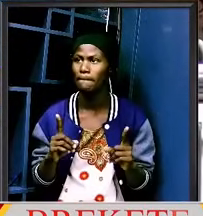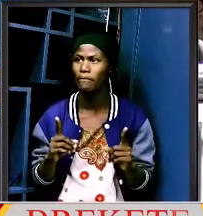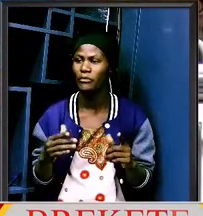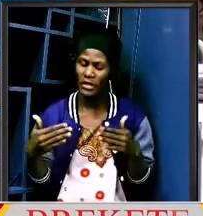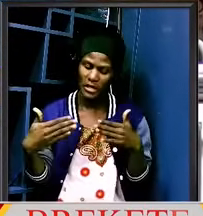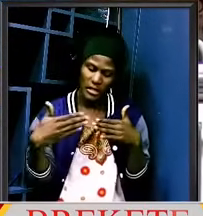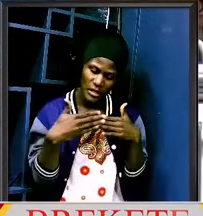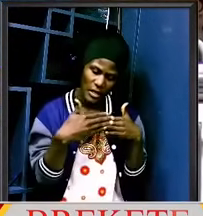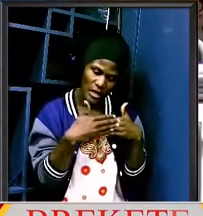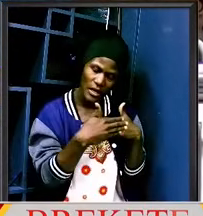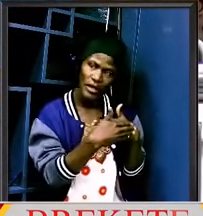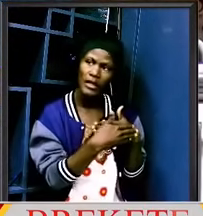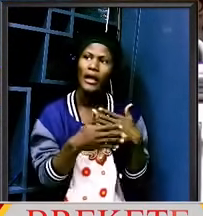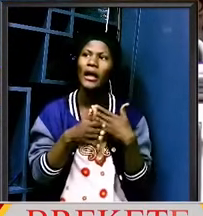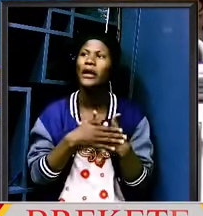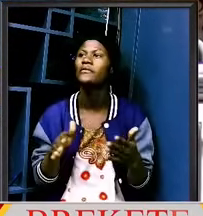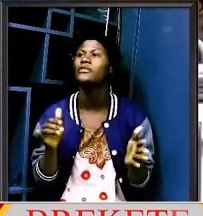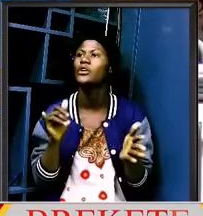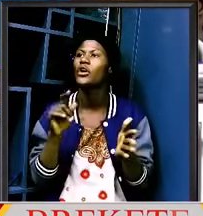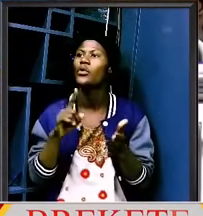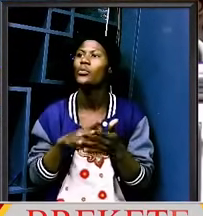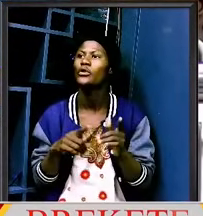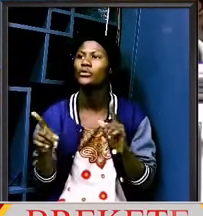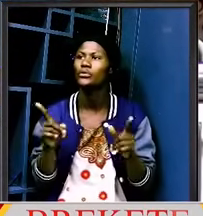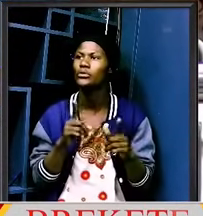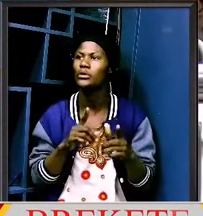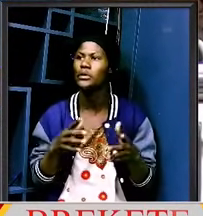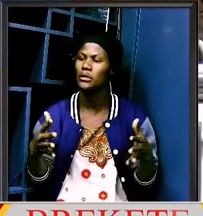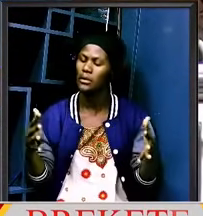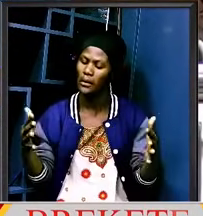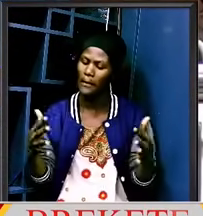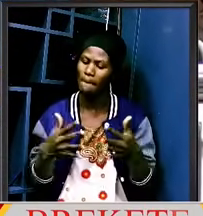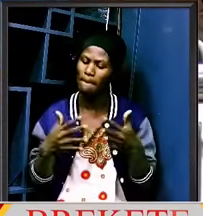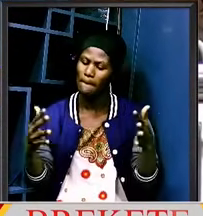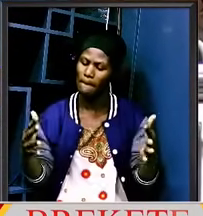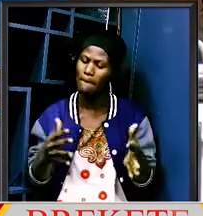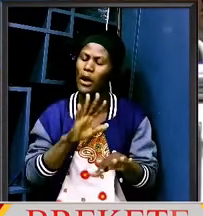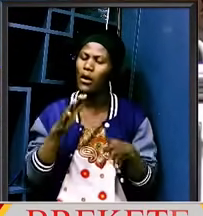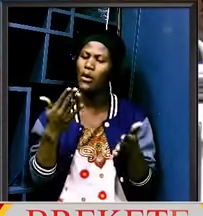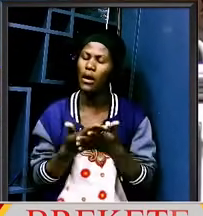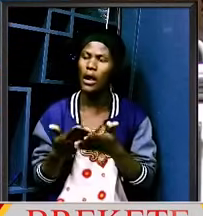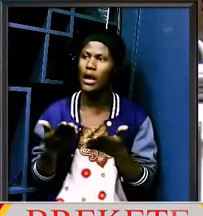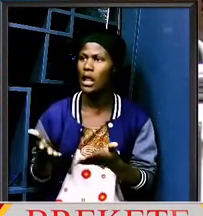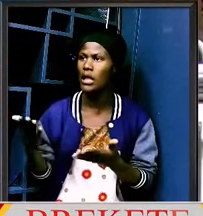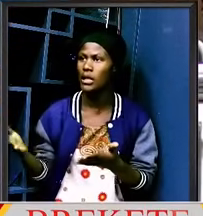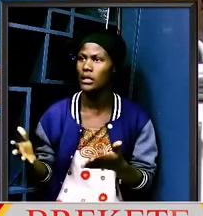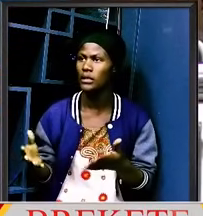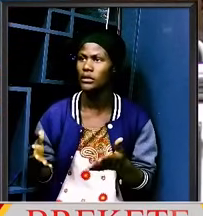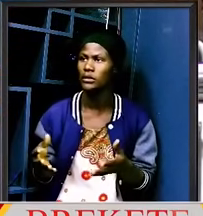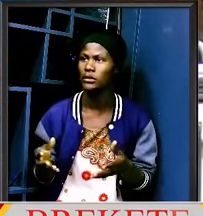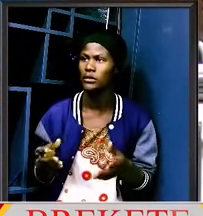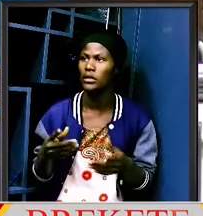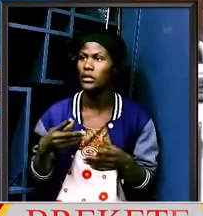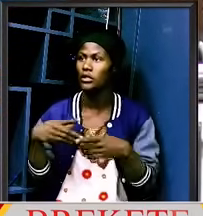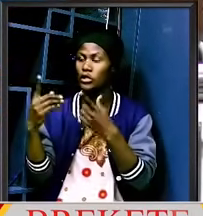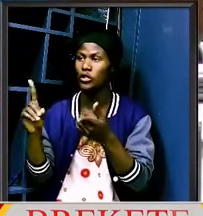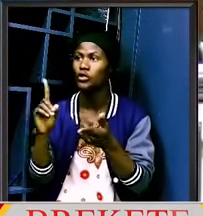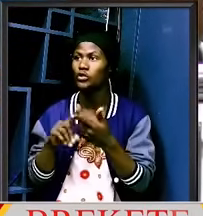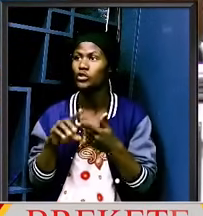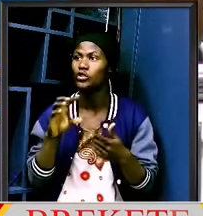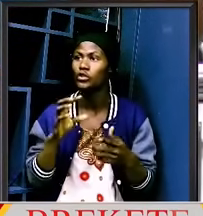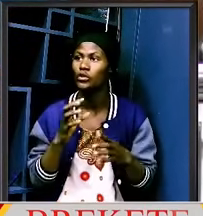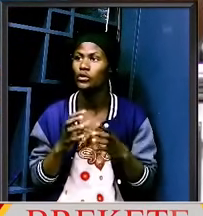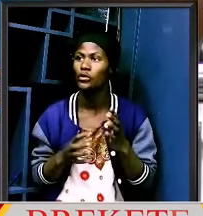hid in a corner. When they did all they wanted to do and go, that's how he packed his things and left. And left and the then community. Took them to court. So